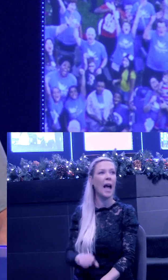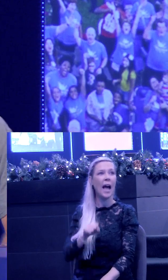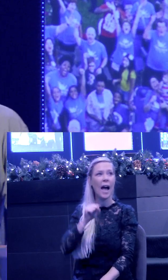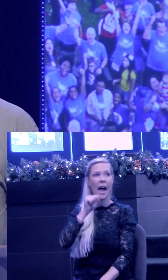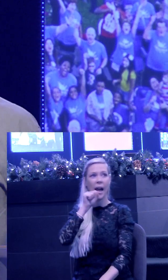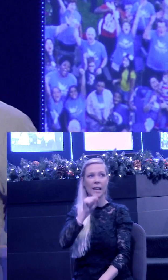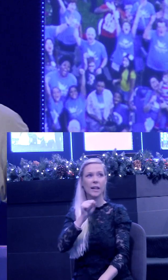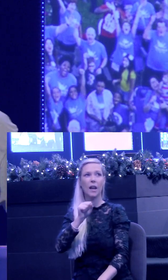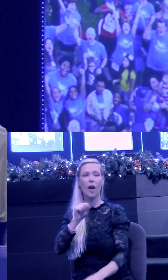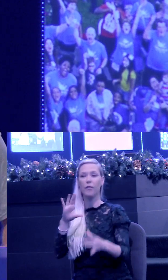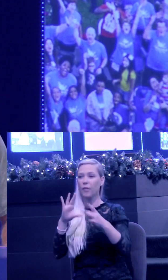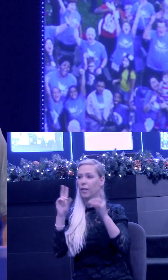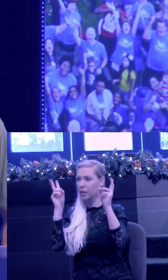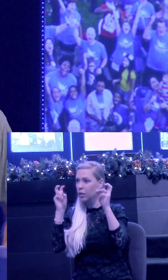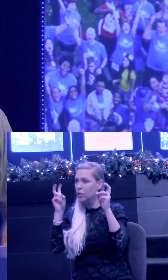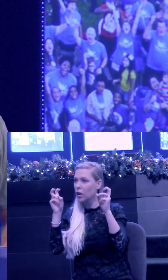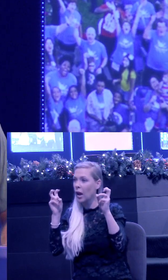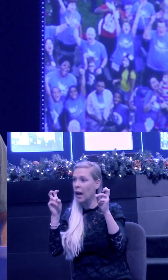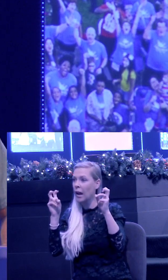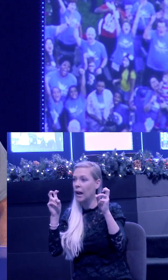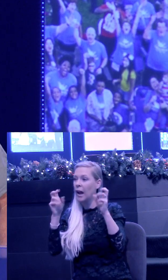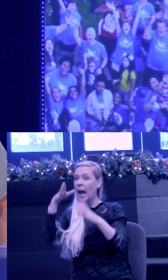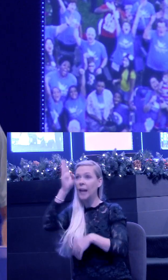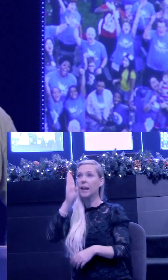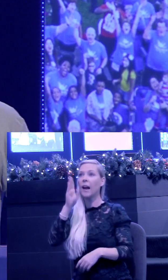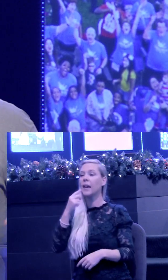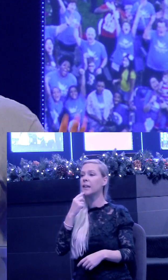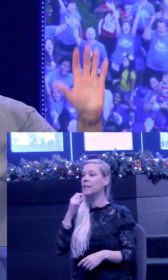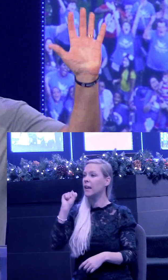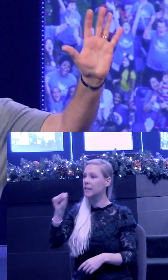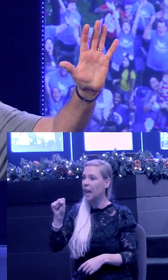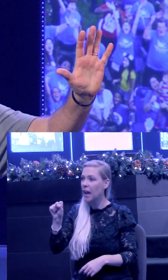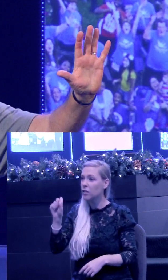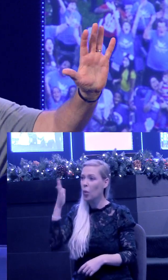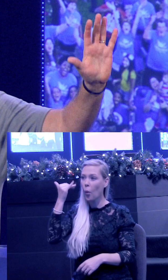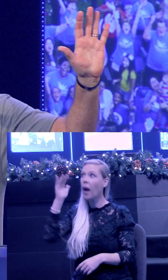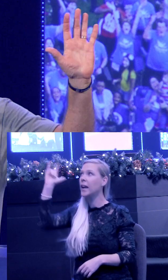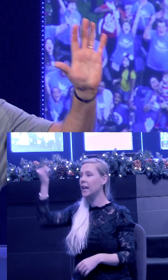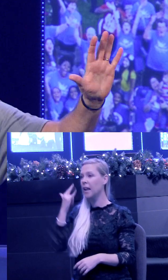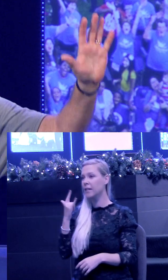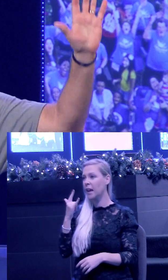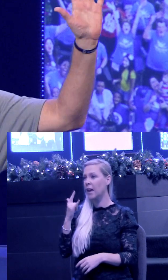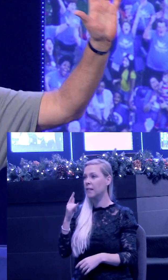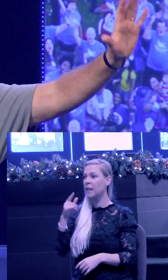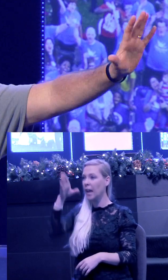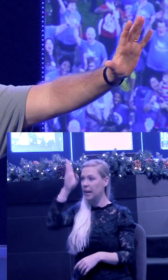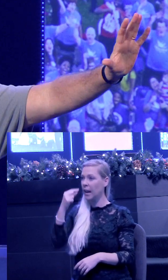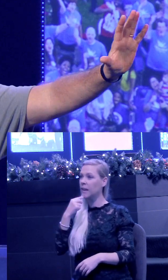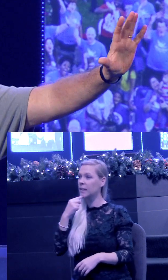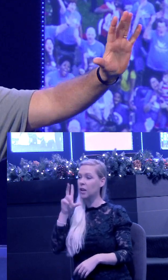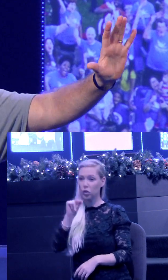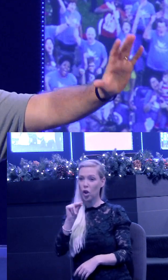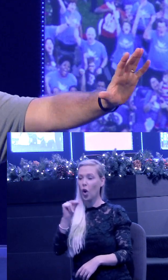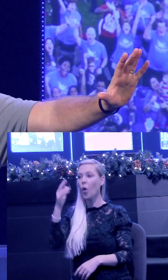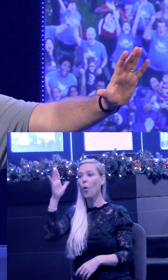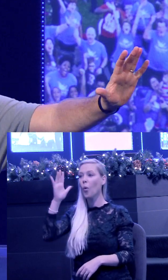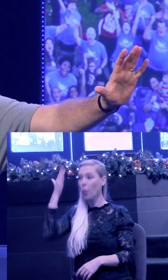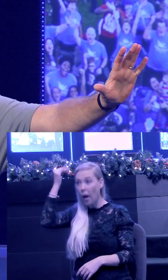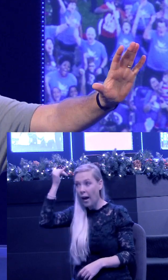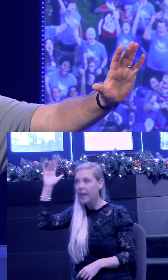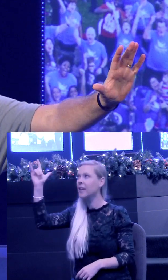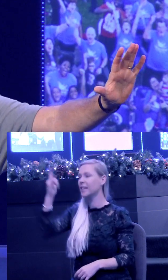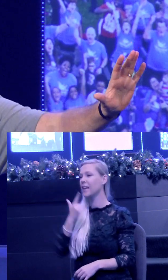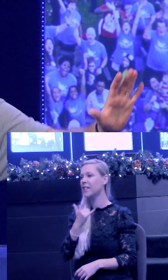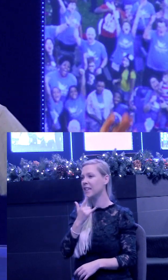When God says yes, it is because he loves us. When God says no, it is because he loves